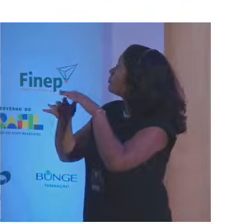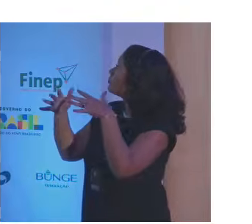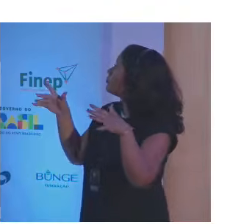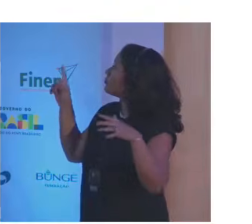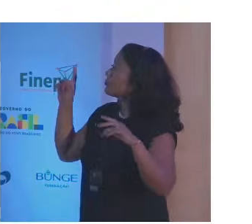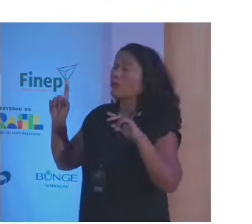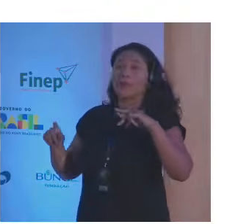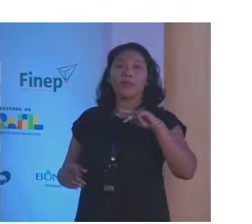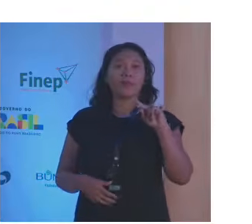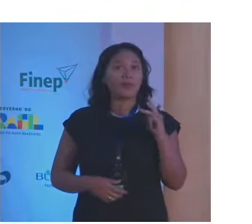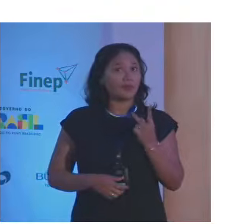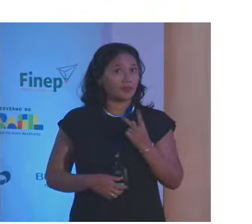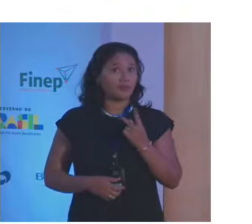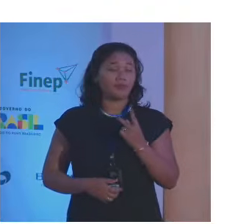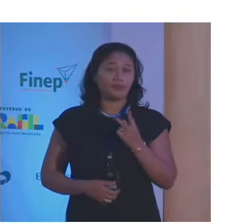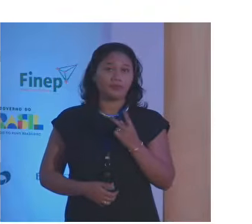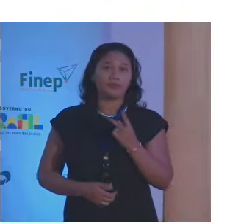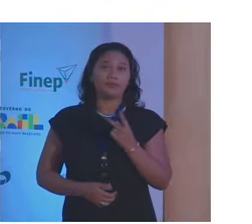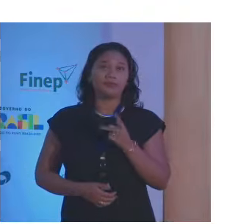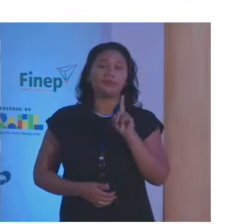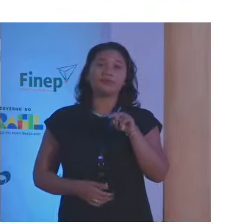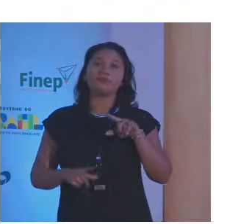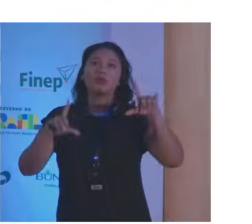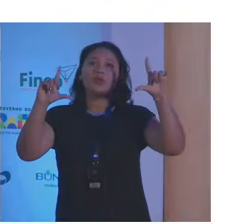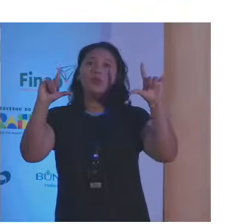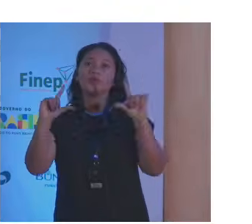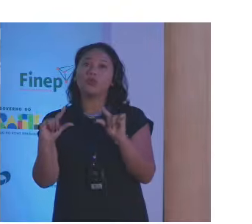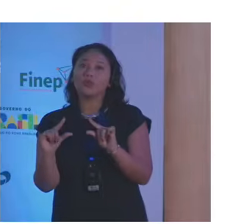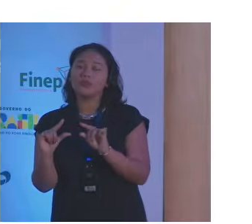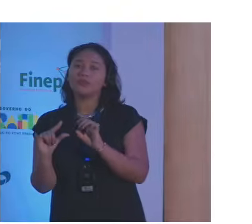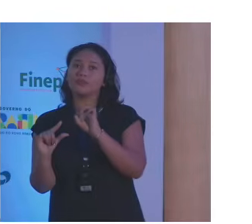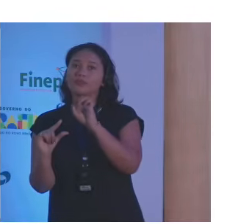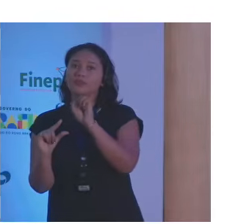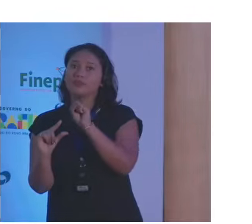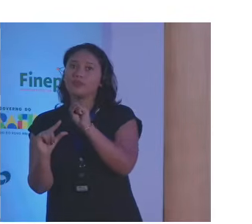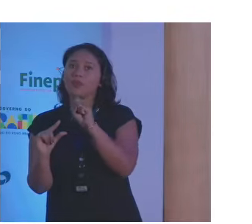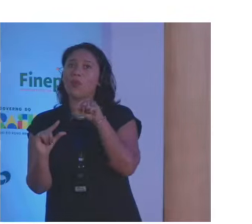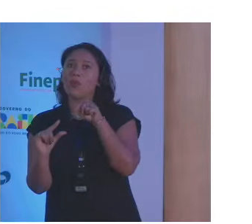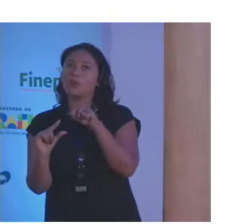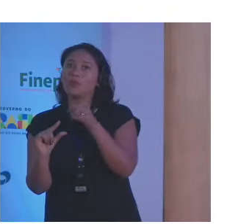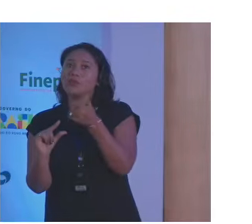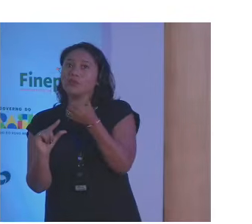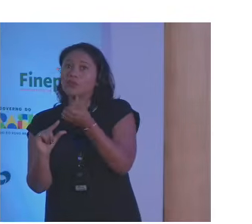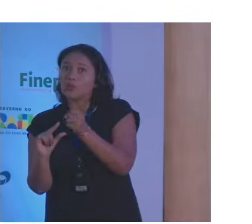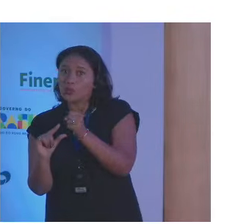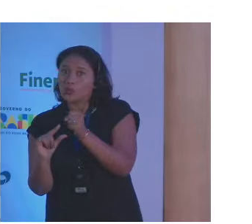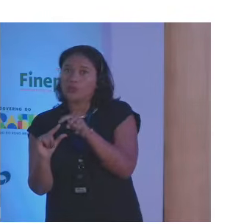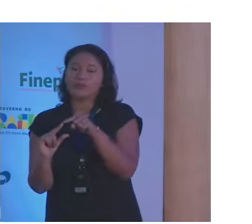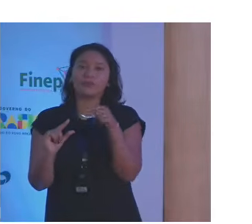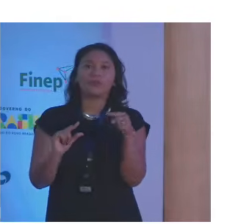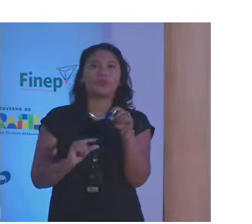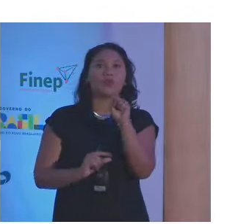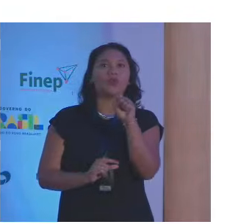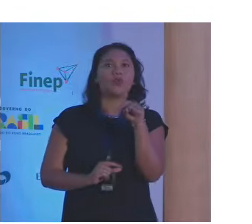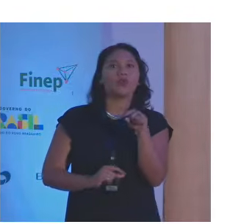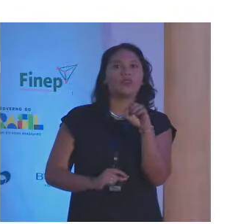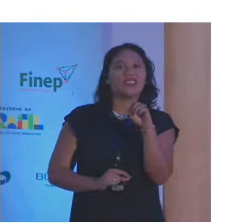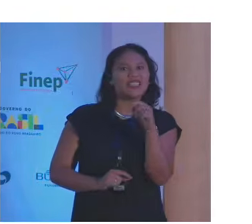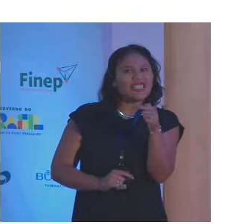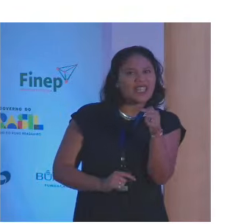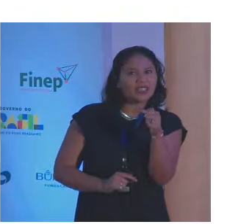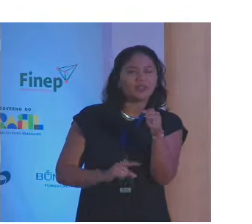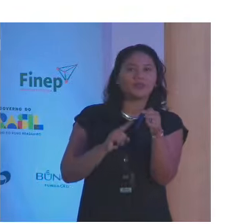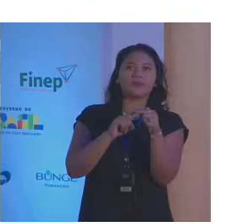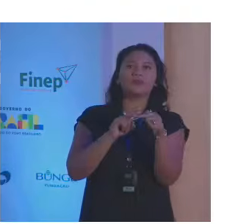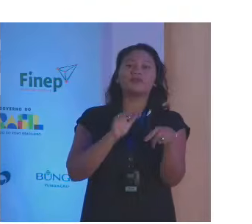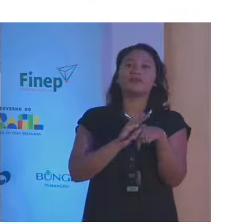oceans, it has decreased from 8.18 to 8.07, which is a